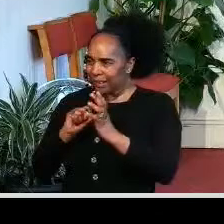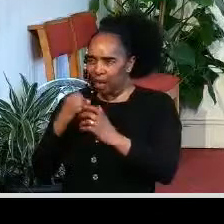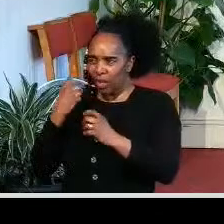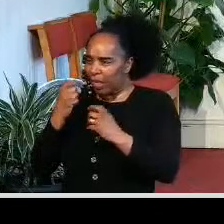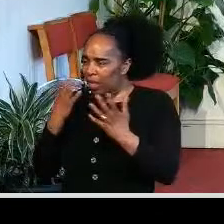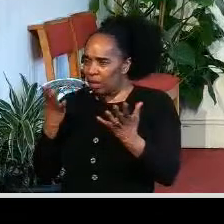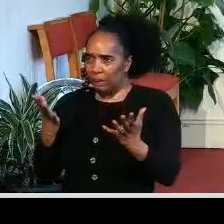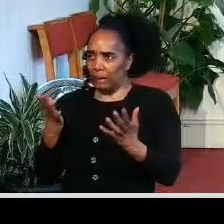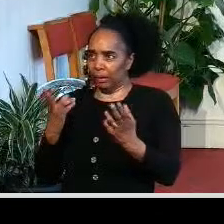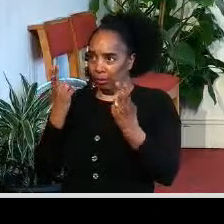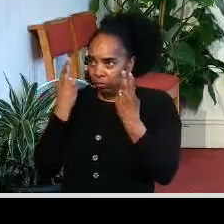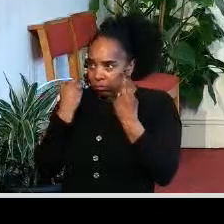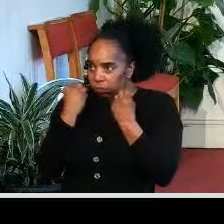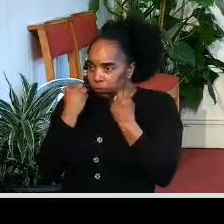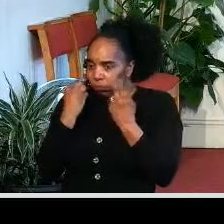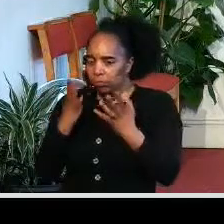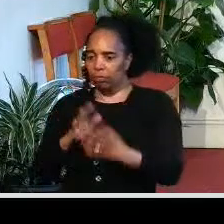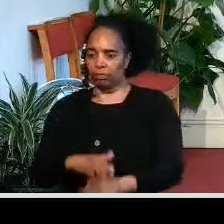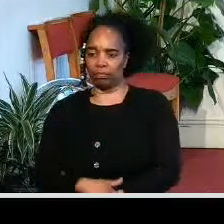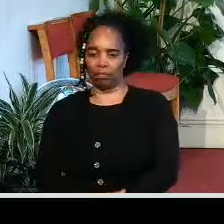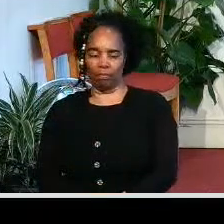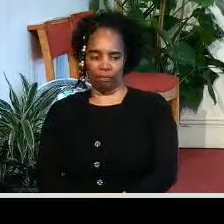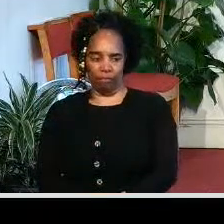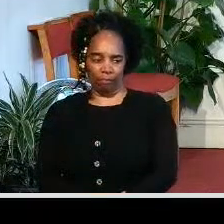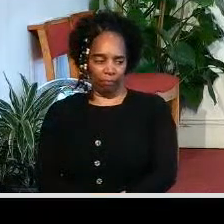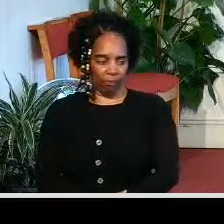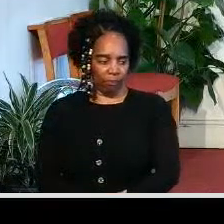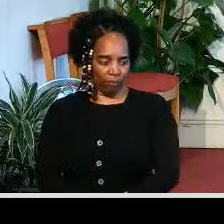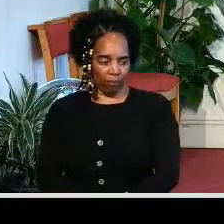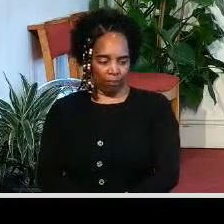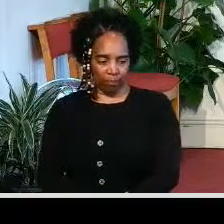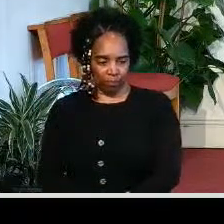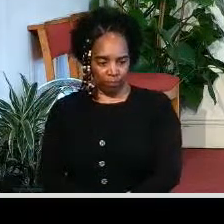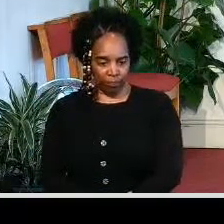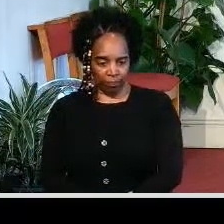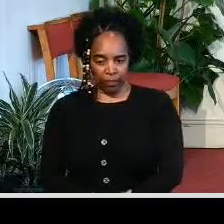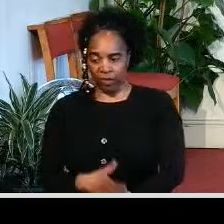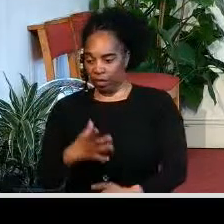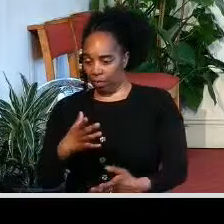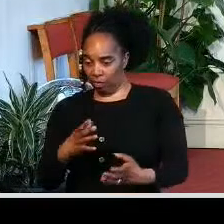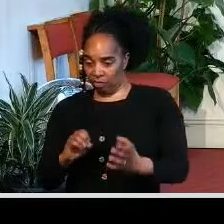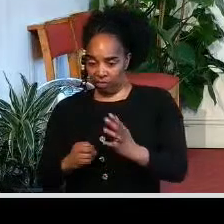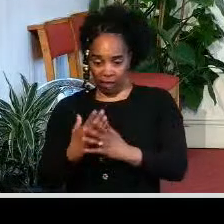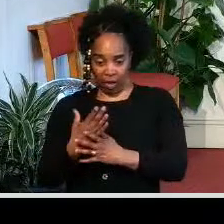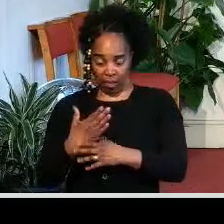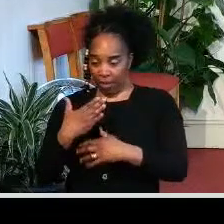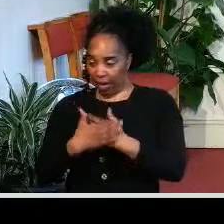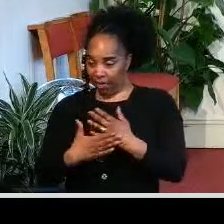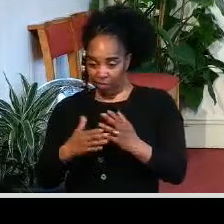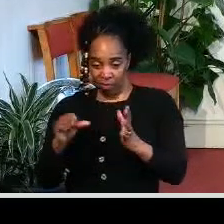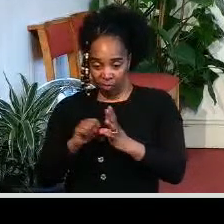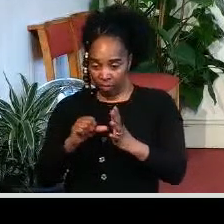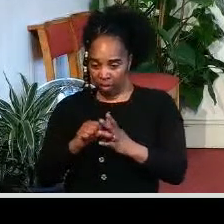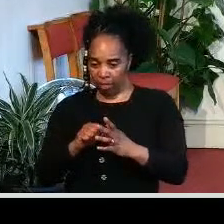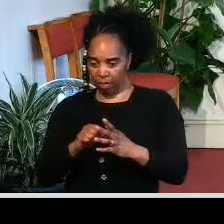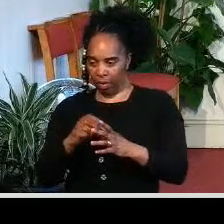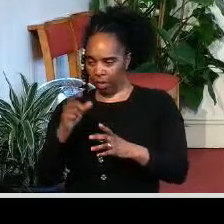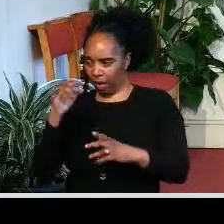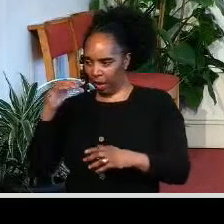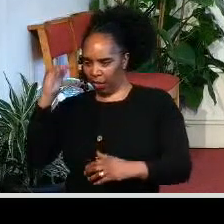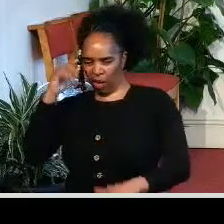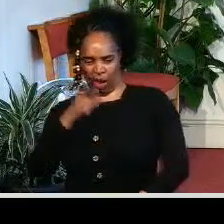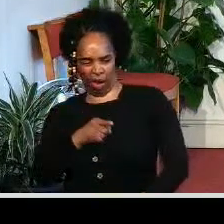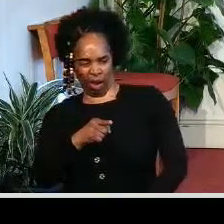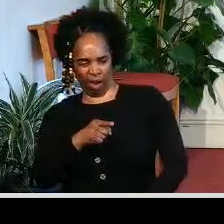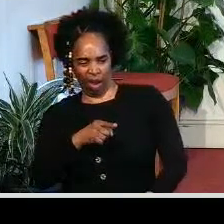interact with you because they're being left behind in the Sabbath school class. And so we have behaviors that then you say, that child is unruly because they